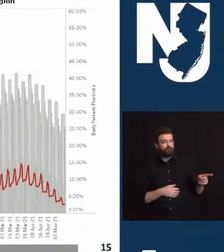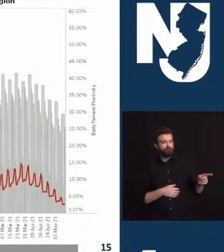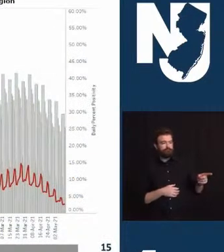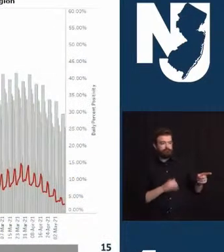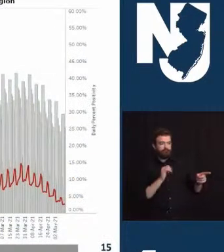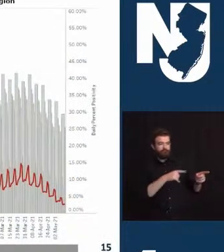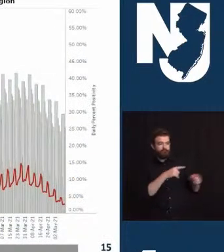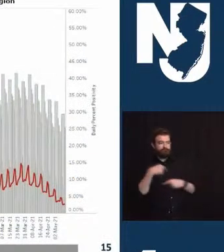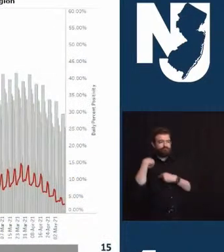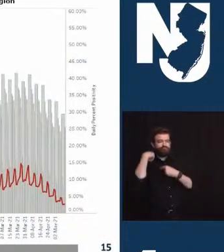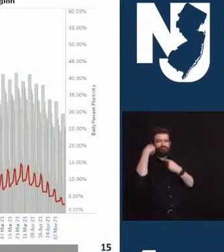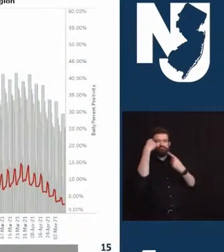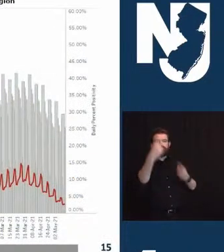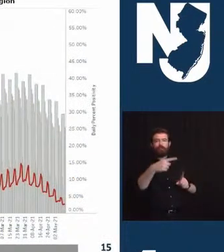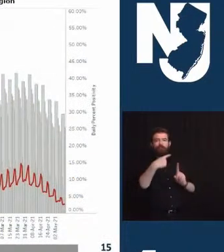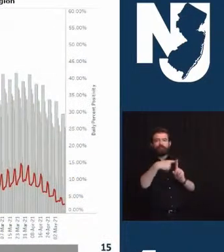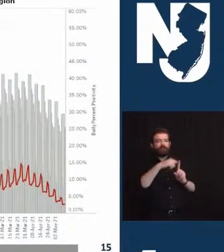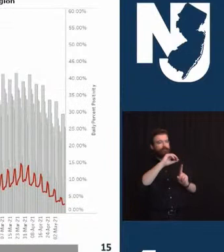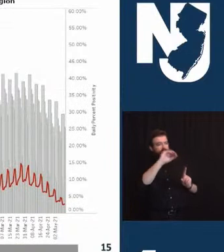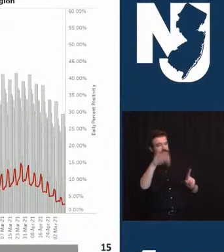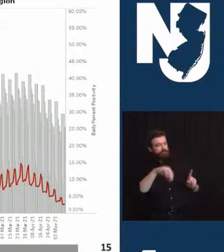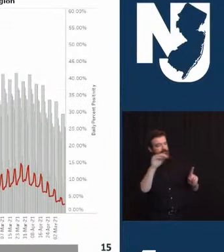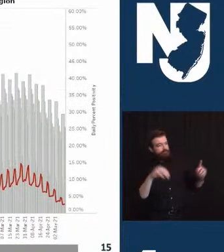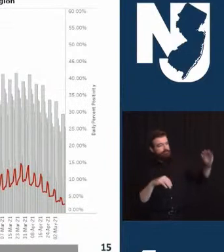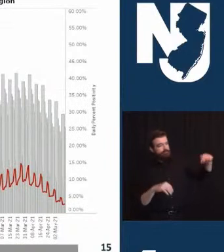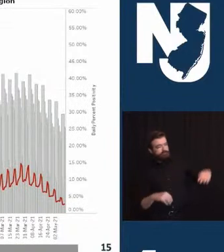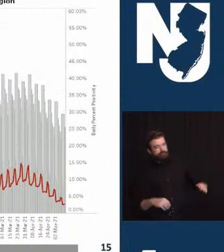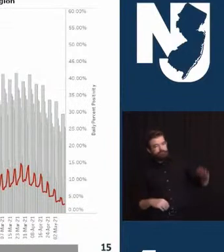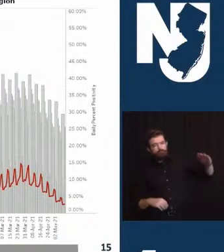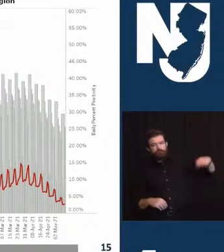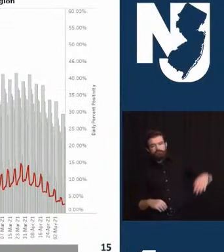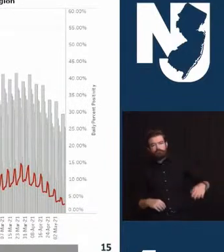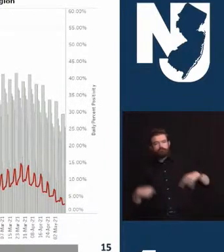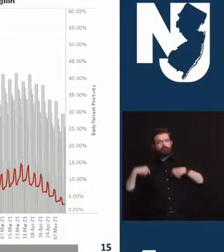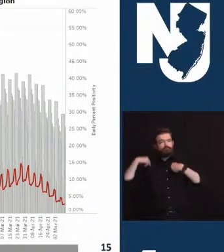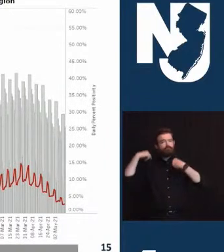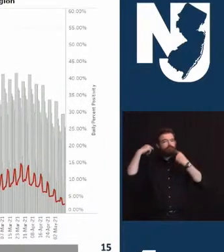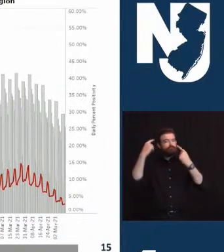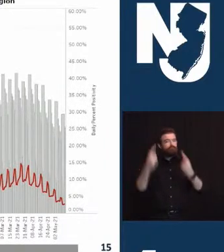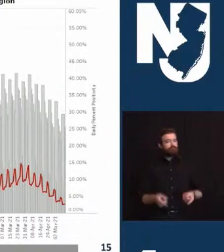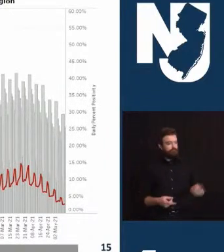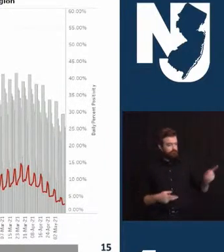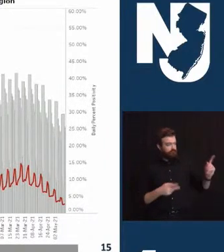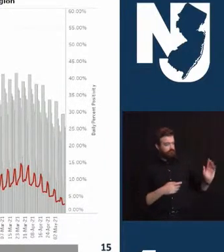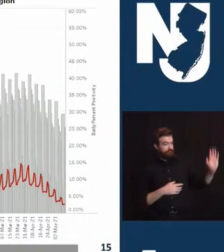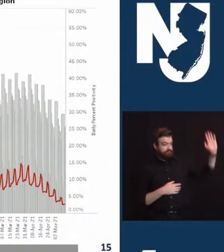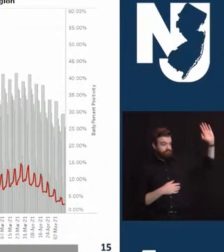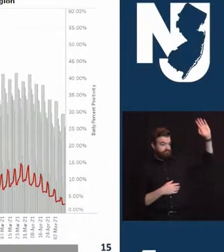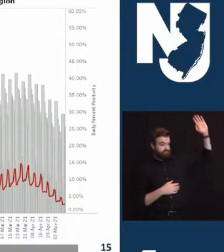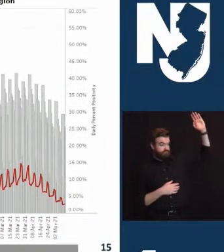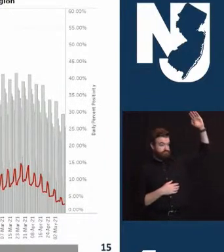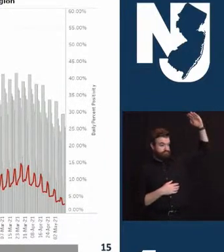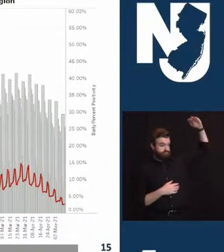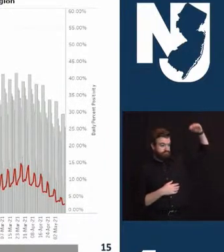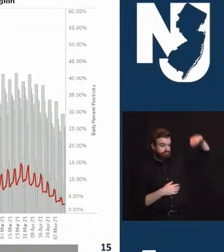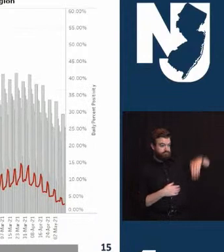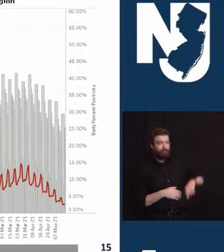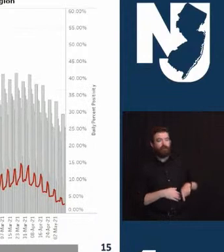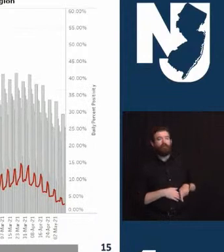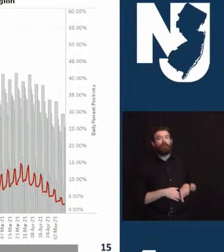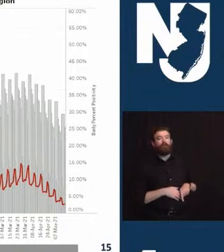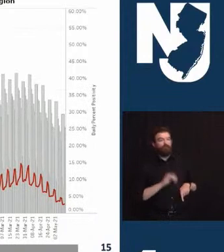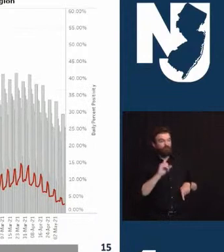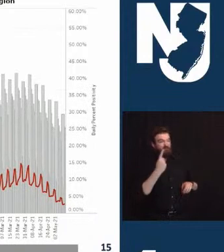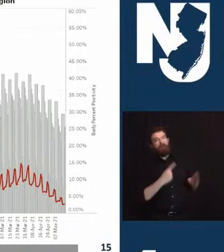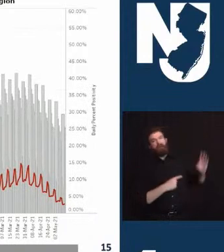format, but look at this. Interestingly enough, you could see how it ebbed and flowed in the first versus the second wave, but again, we'll